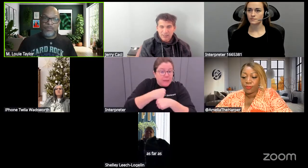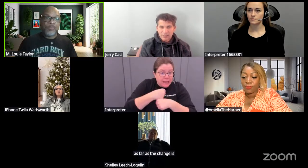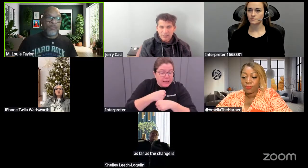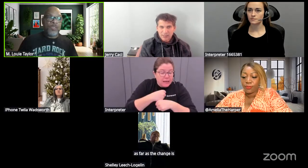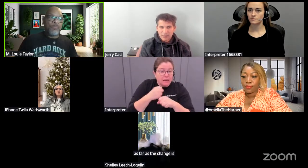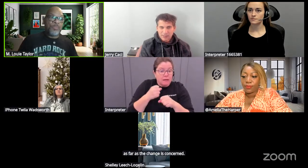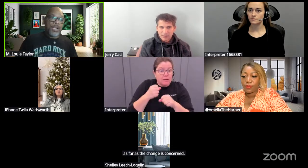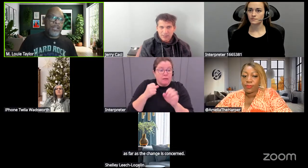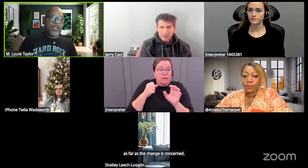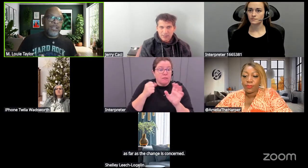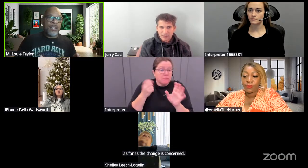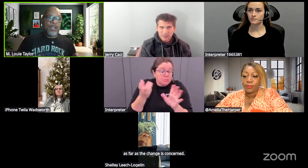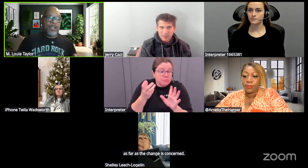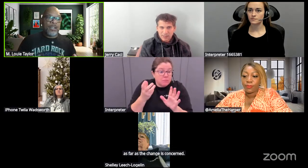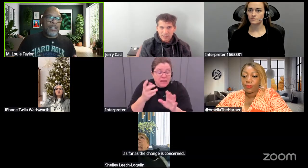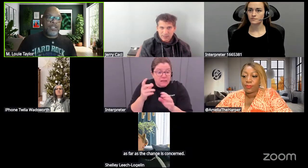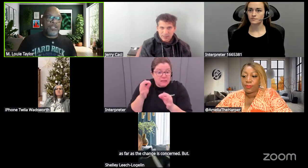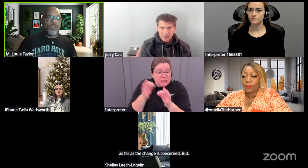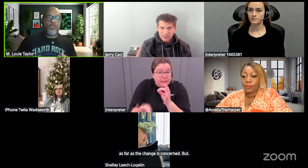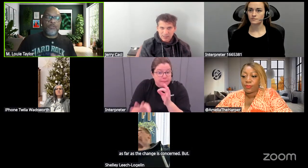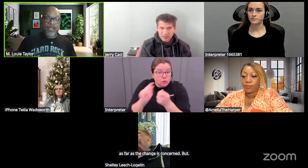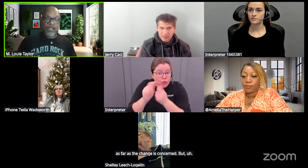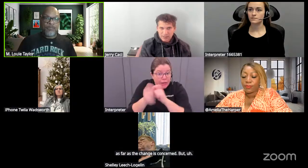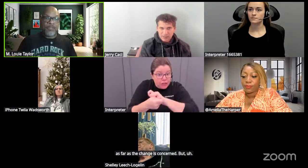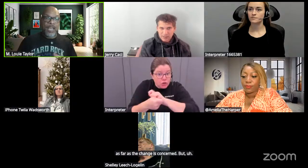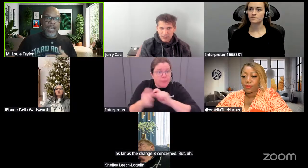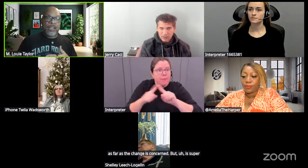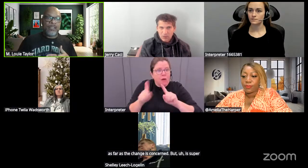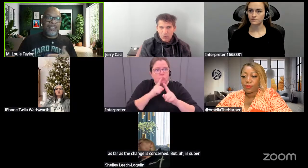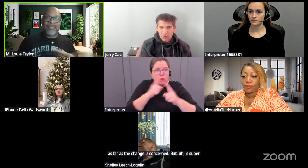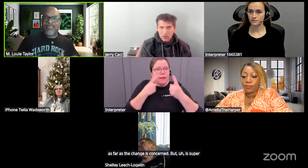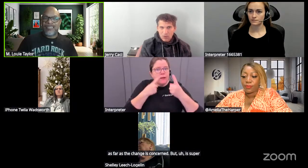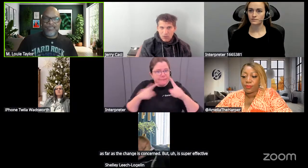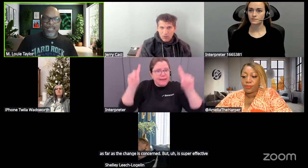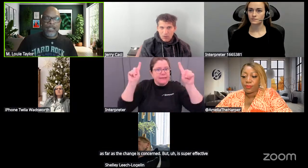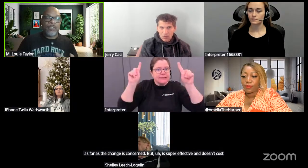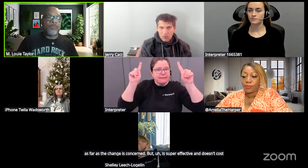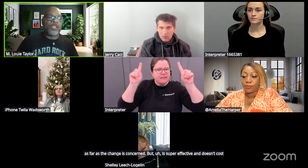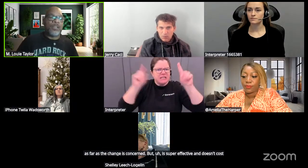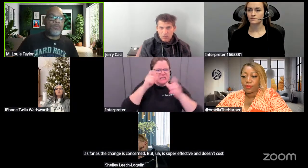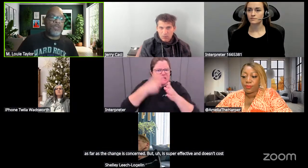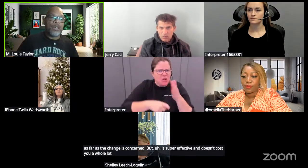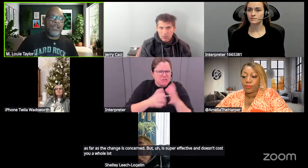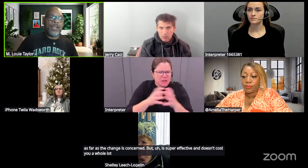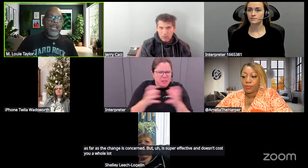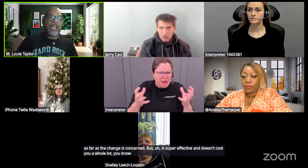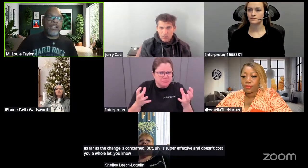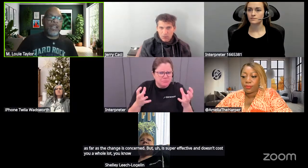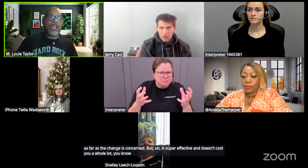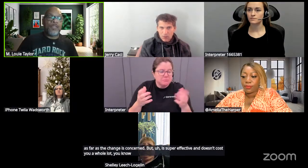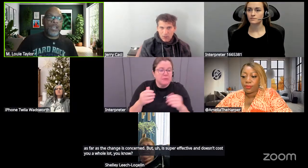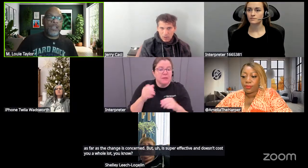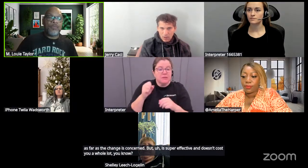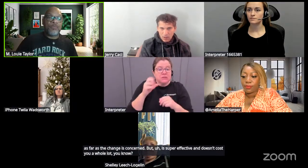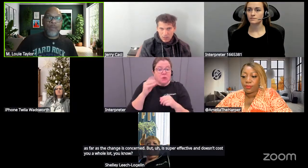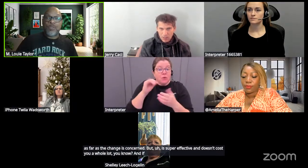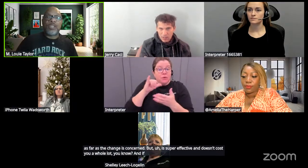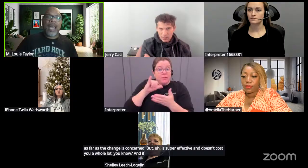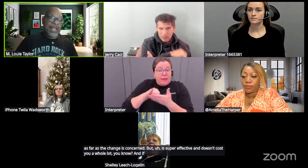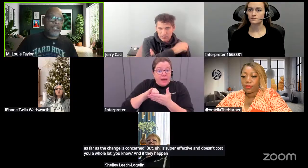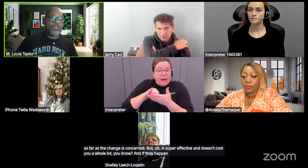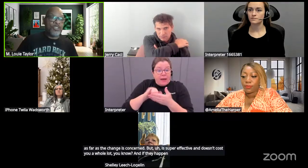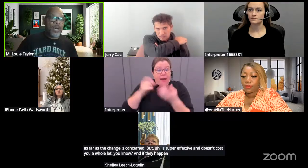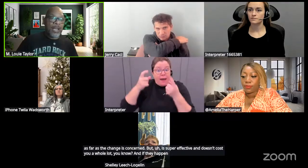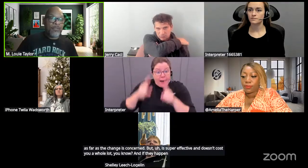concerned, but is super effective and doesn't cost you a whole lot. And if they happen